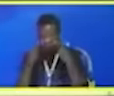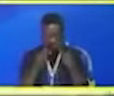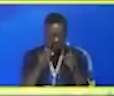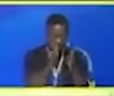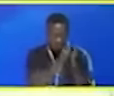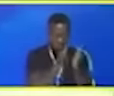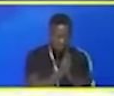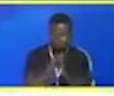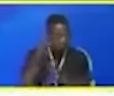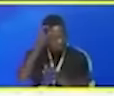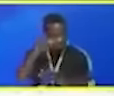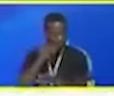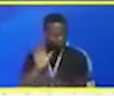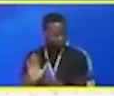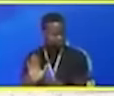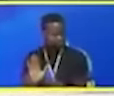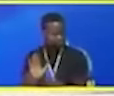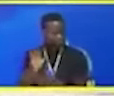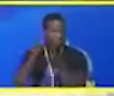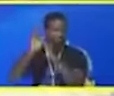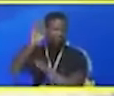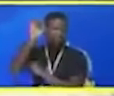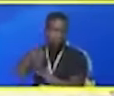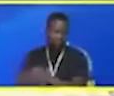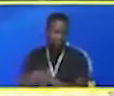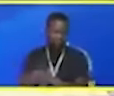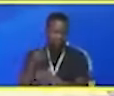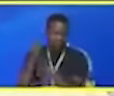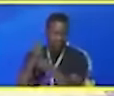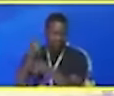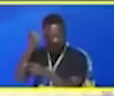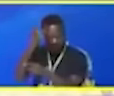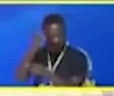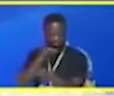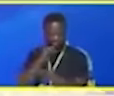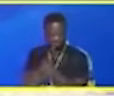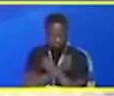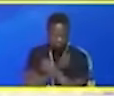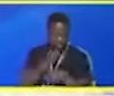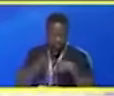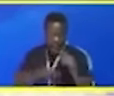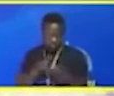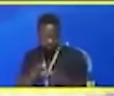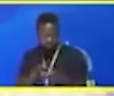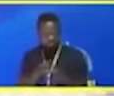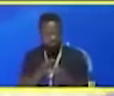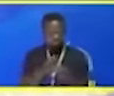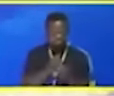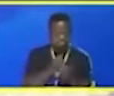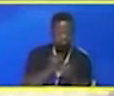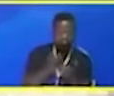be Satan. No. He does not work that way. There is no nature of love within him.